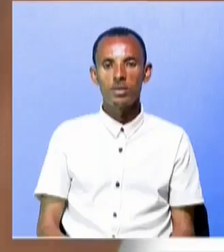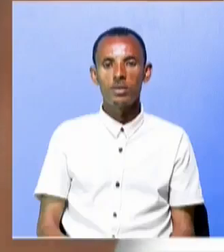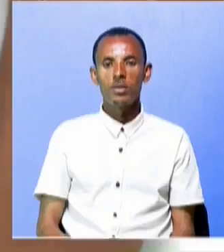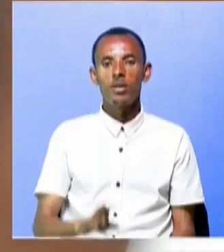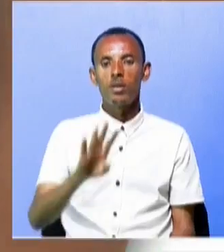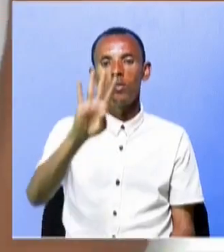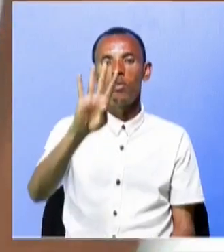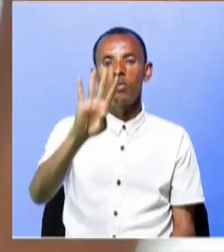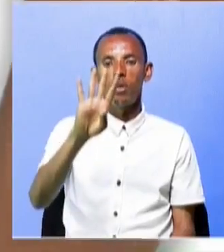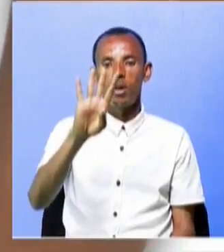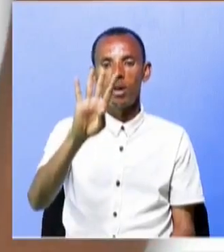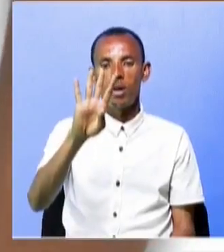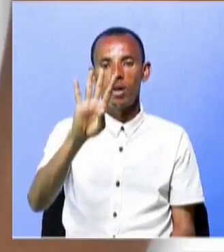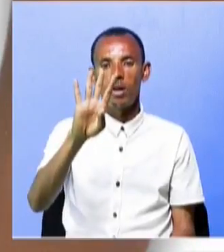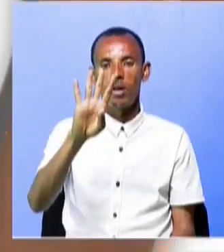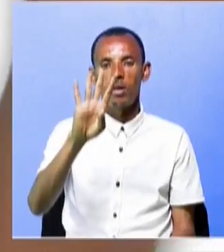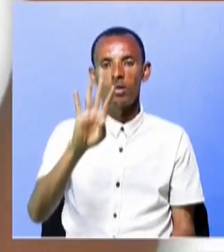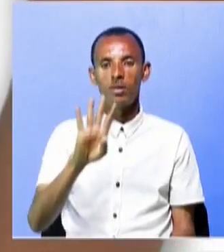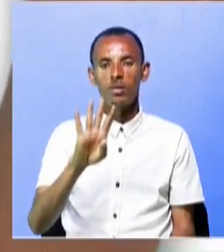for